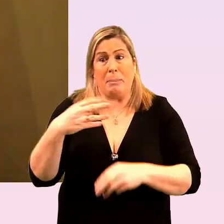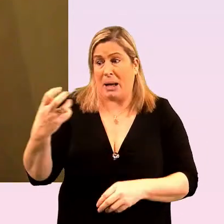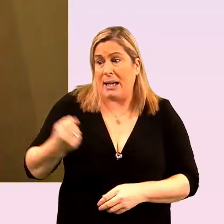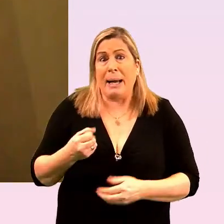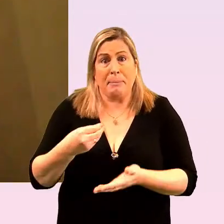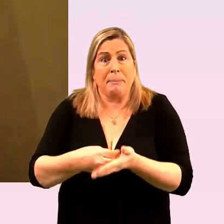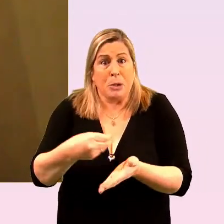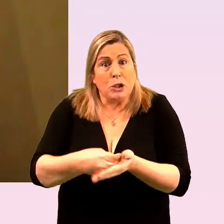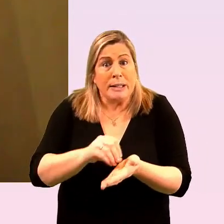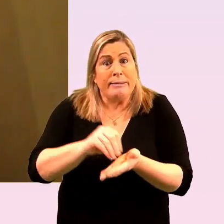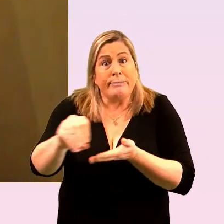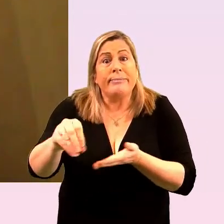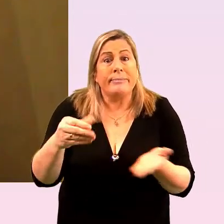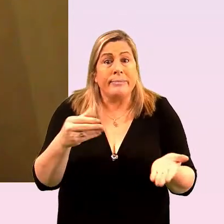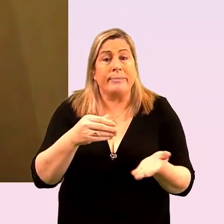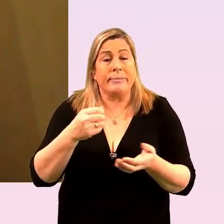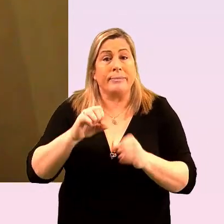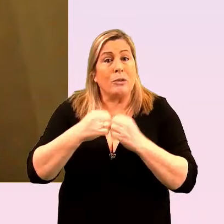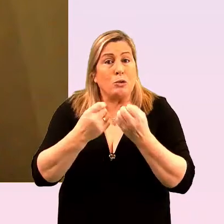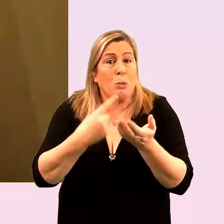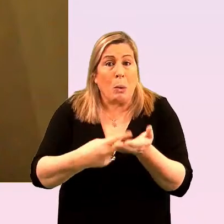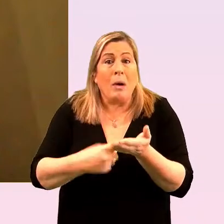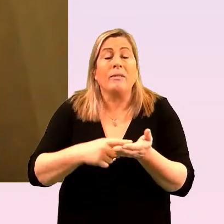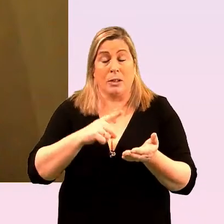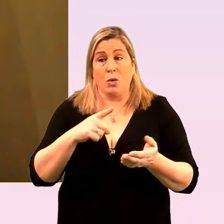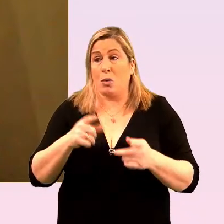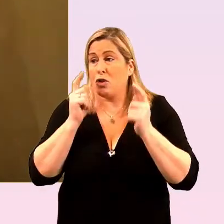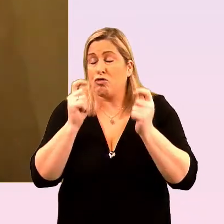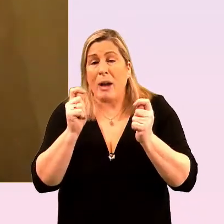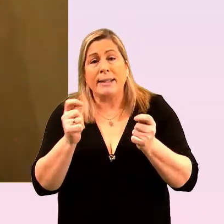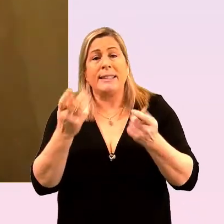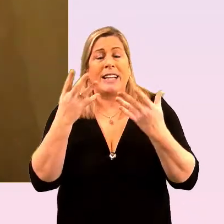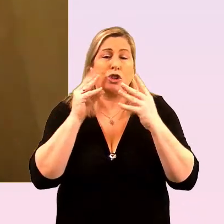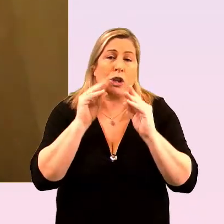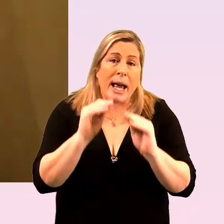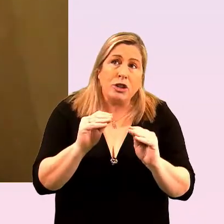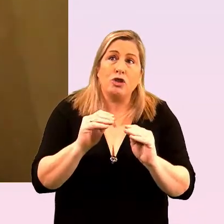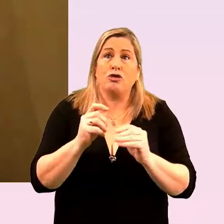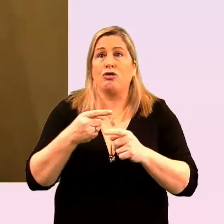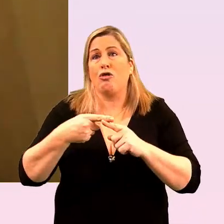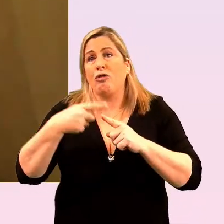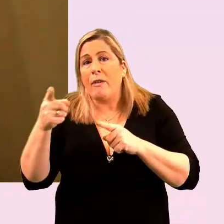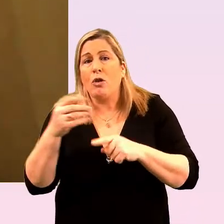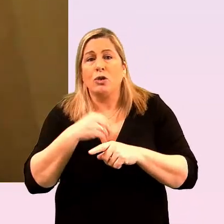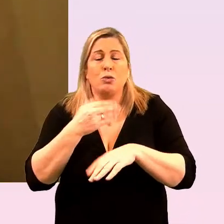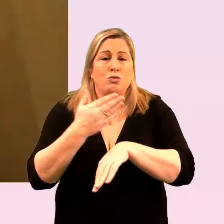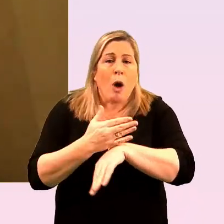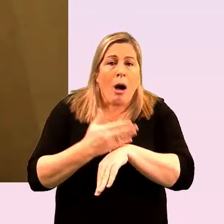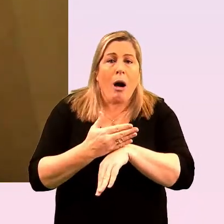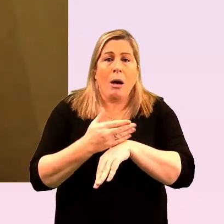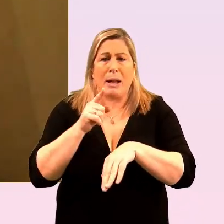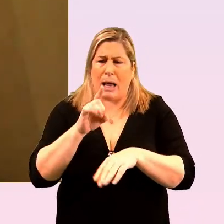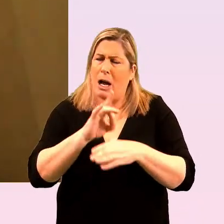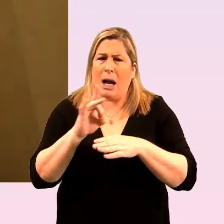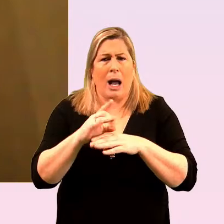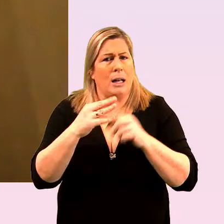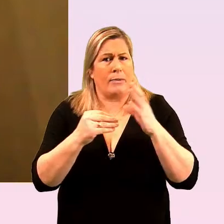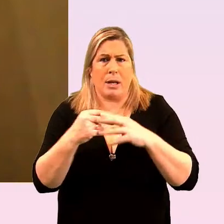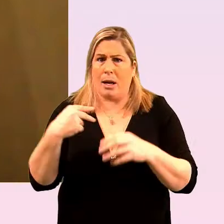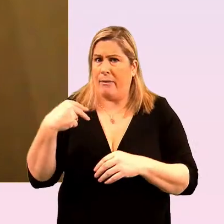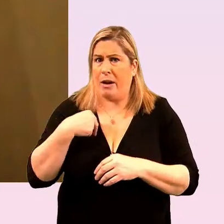So the training, the education, the referrals to jobs, things like that were very,